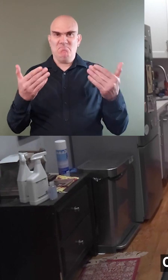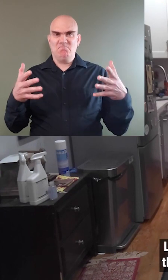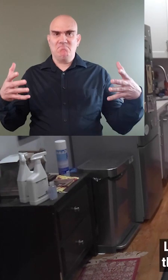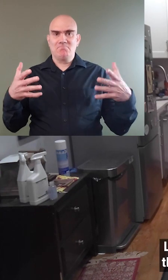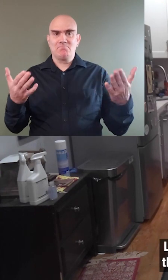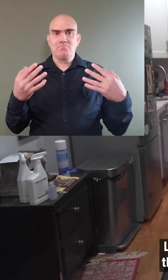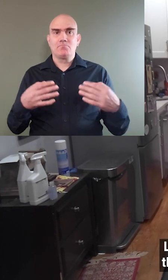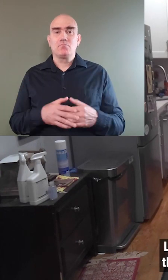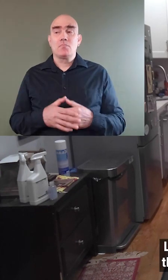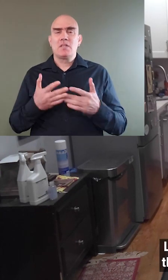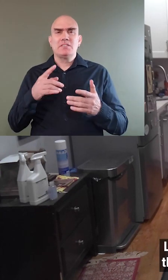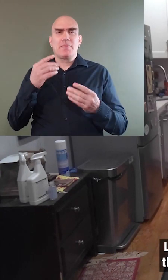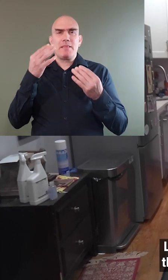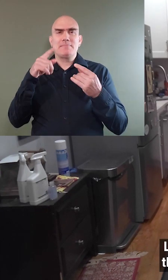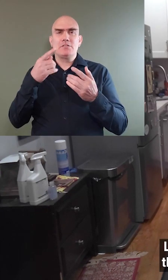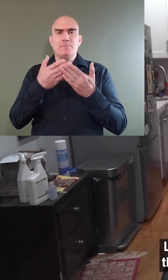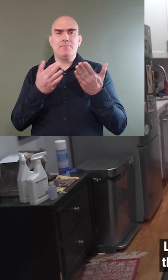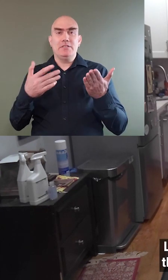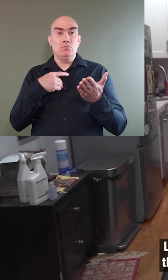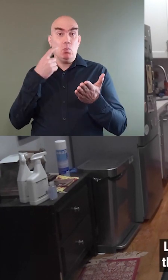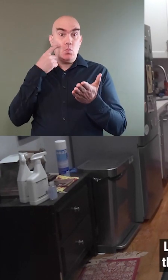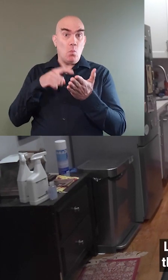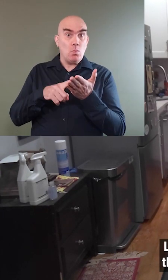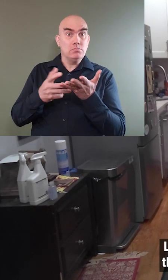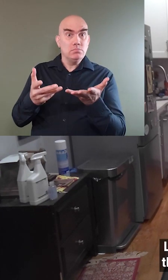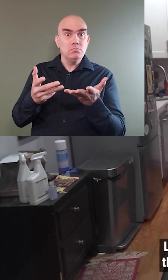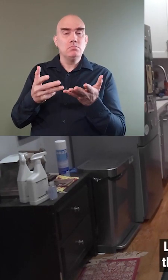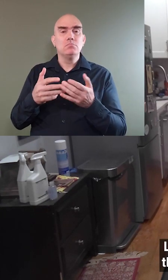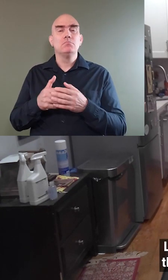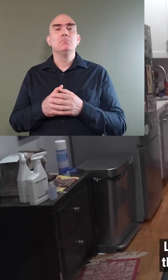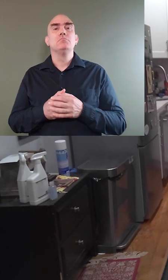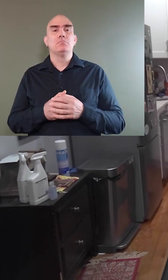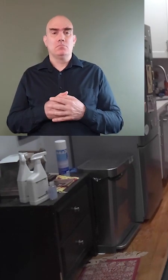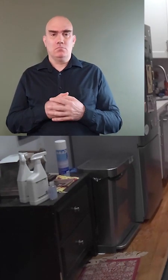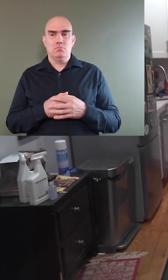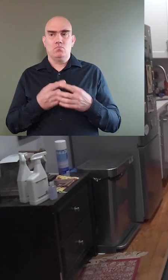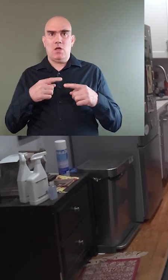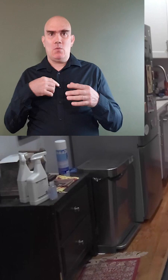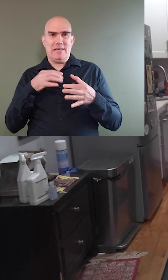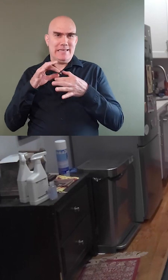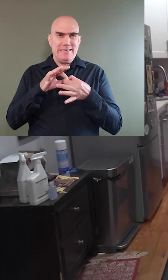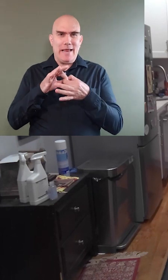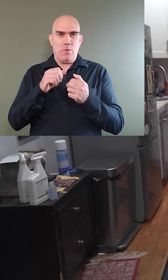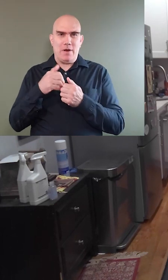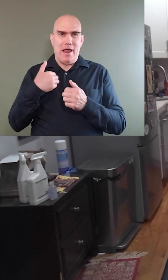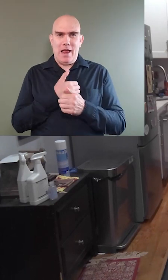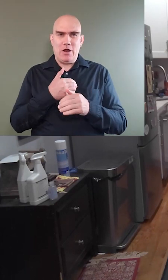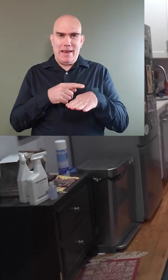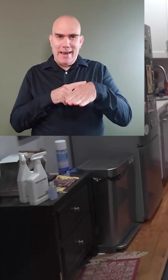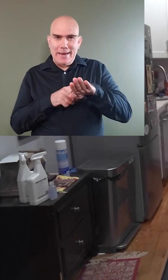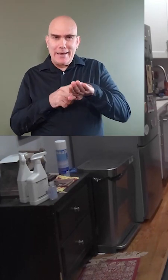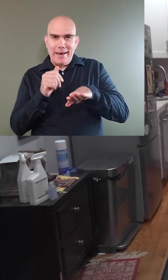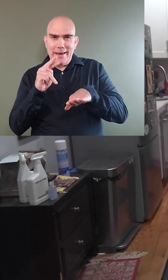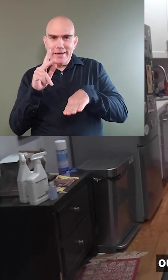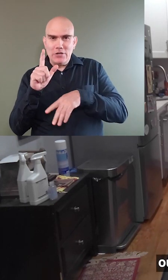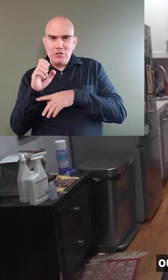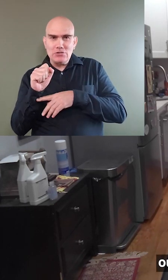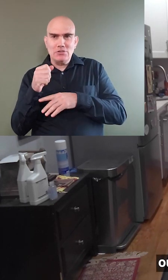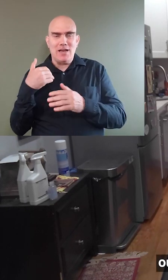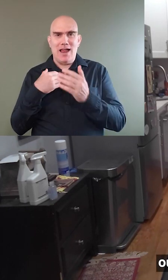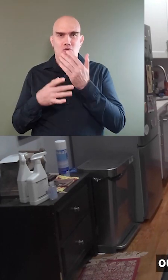Let's think about some of the things that we noticed as we were connecting with our ankles,